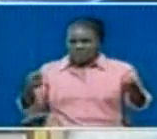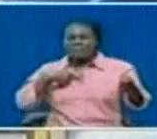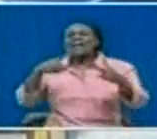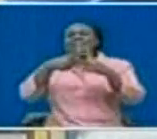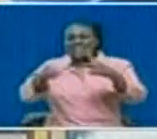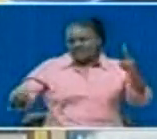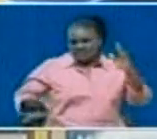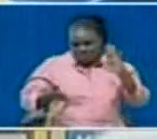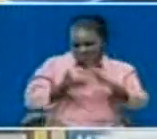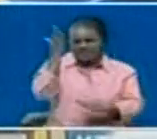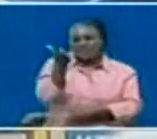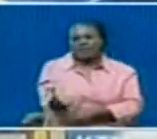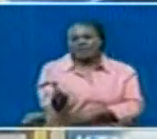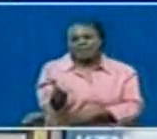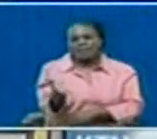started immediately.